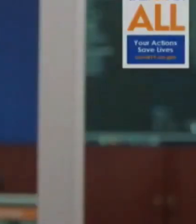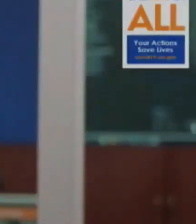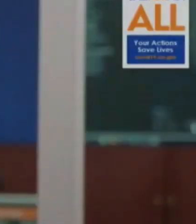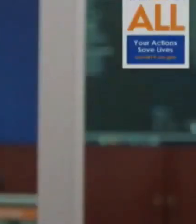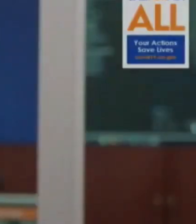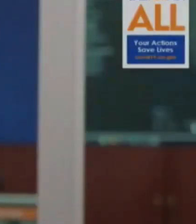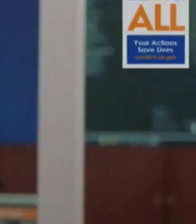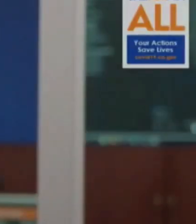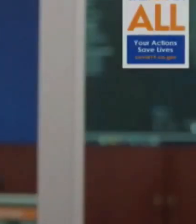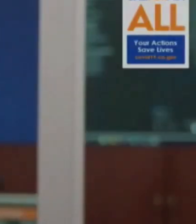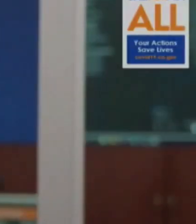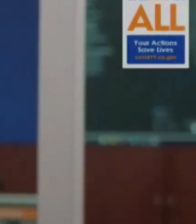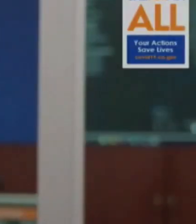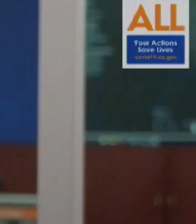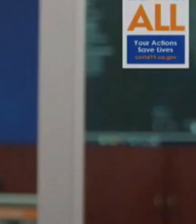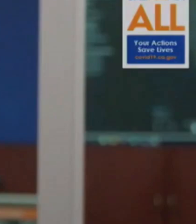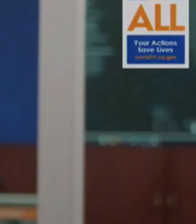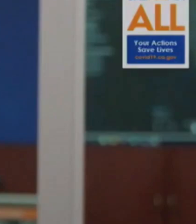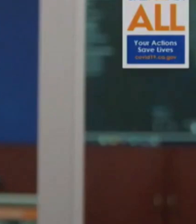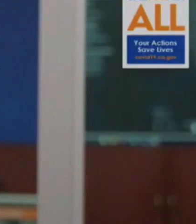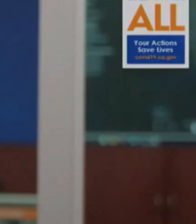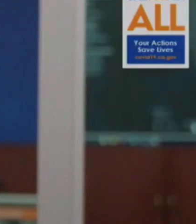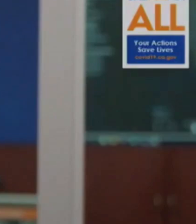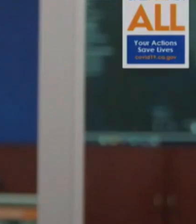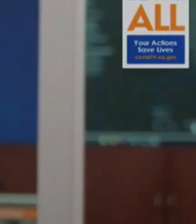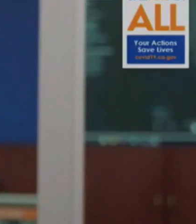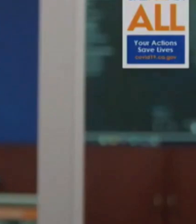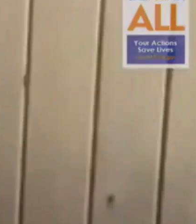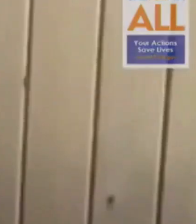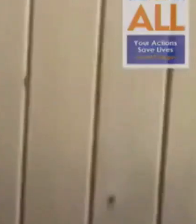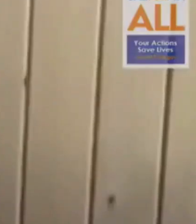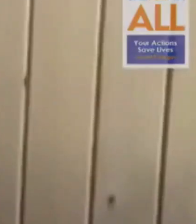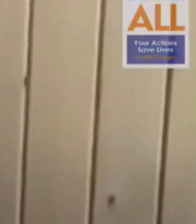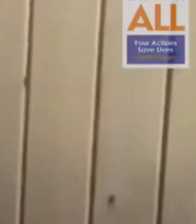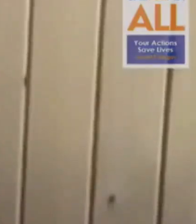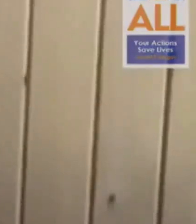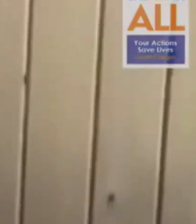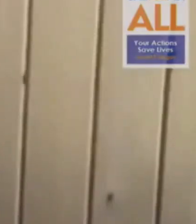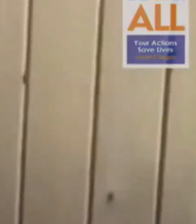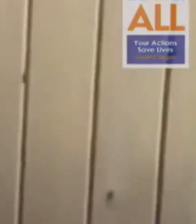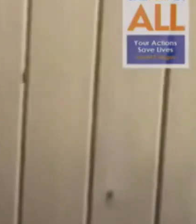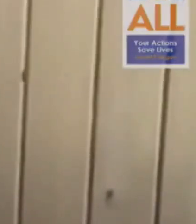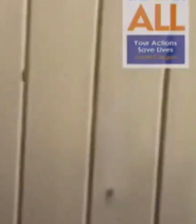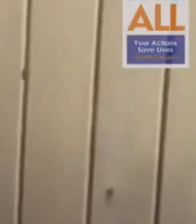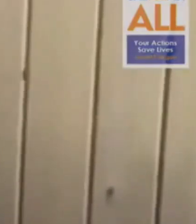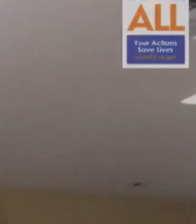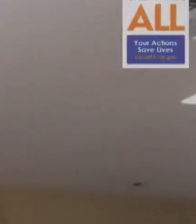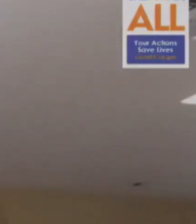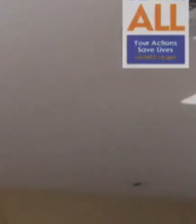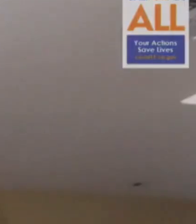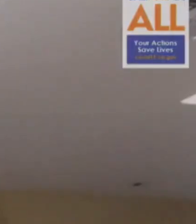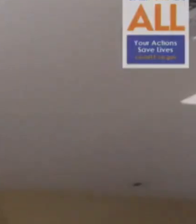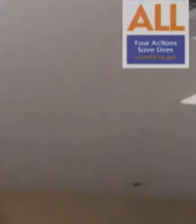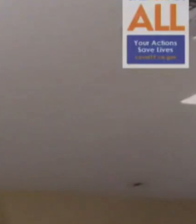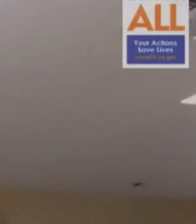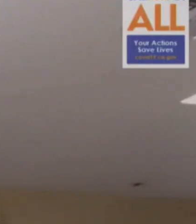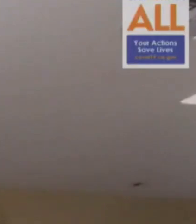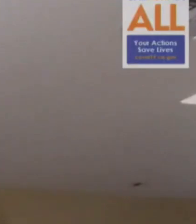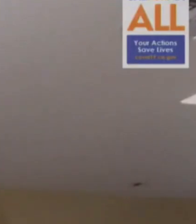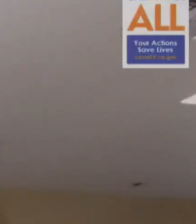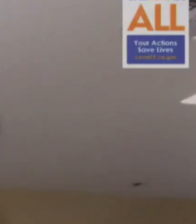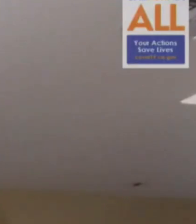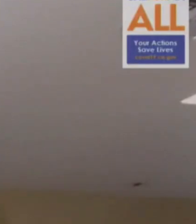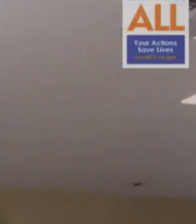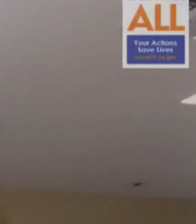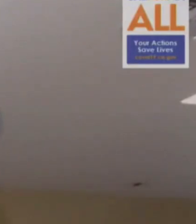vote at all, it doesn't change that Californians look out for each other. Look, nobody wants to wear these things. And thankfully, masks